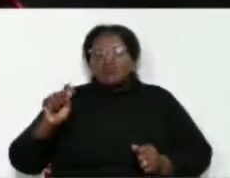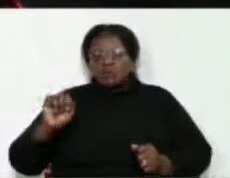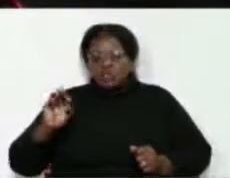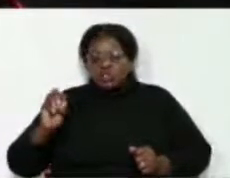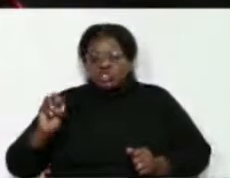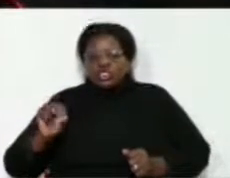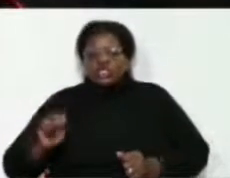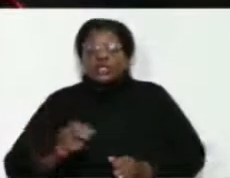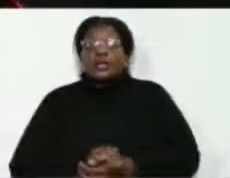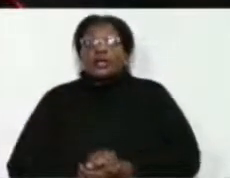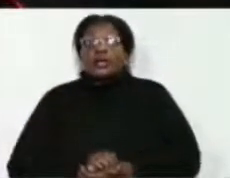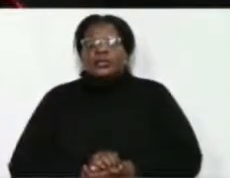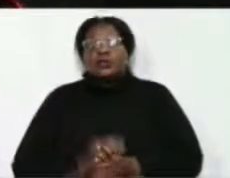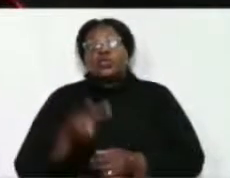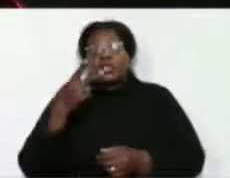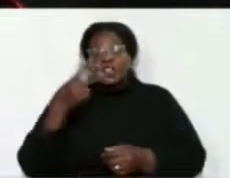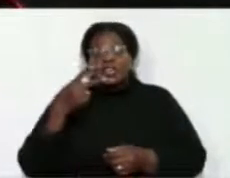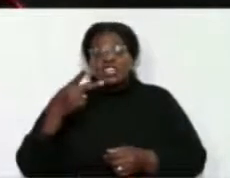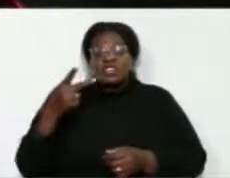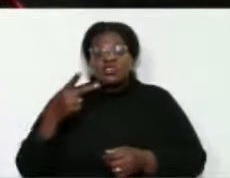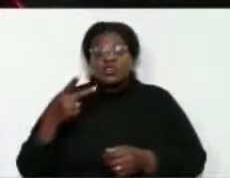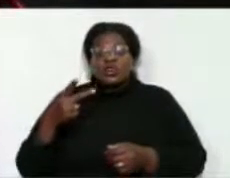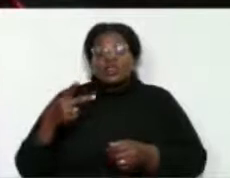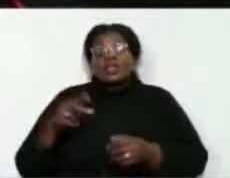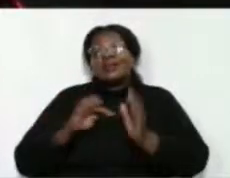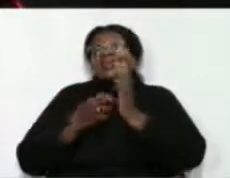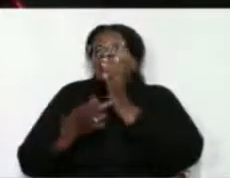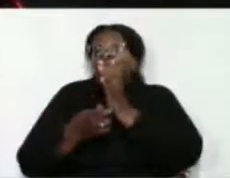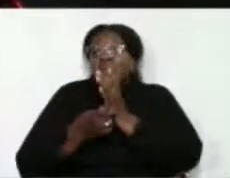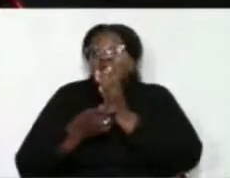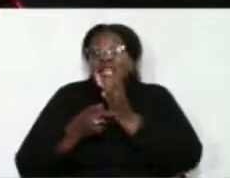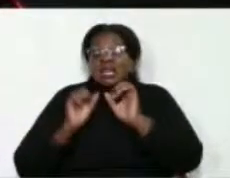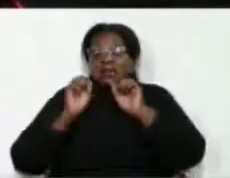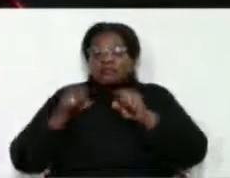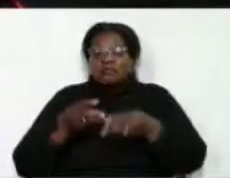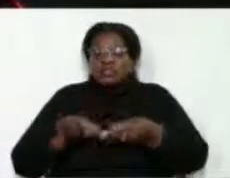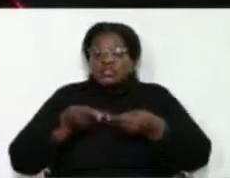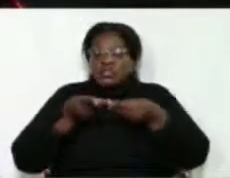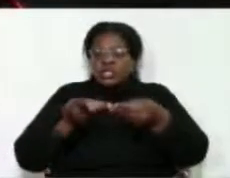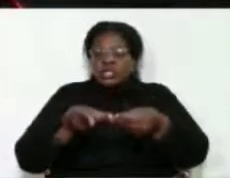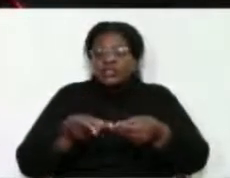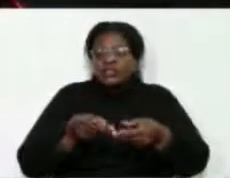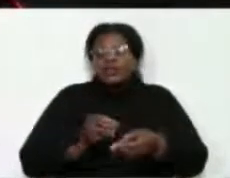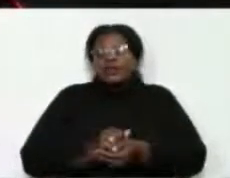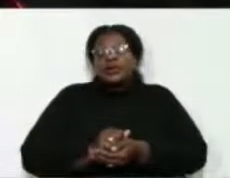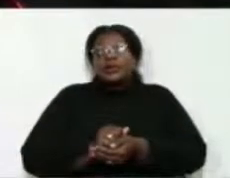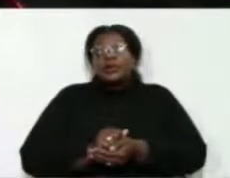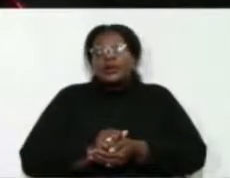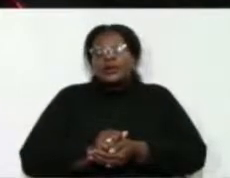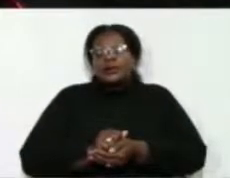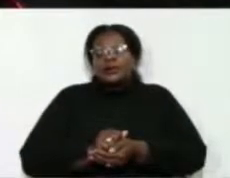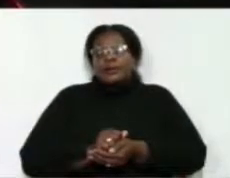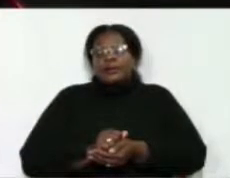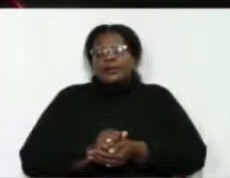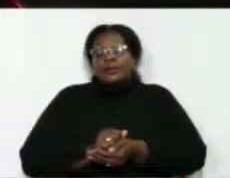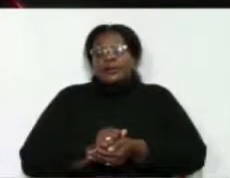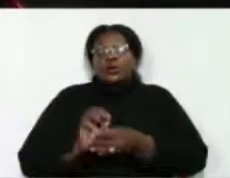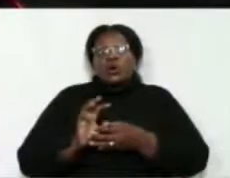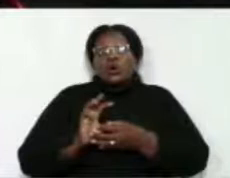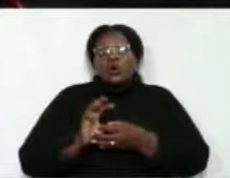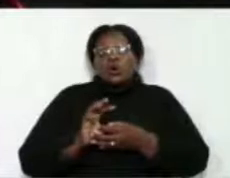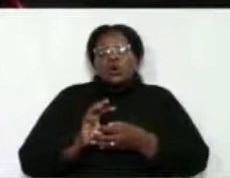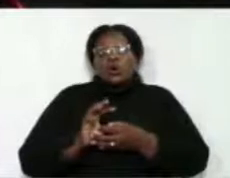each other. Yeah. So maybe the collaboration, there's something that comes out of it that they're both looking for, whereas the partnership, they're both trying to stand together